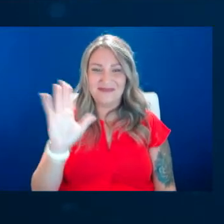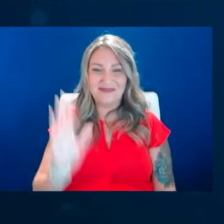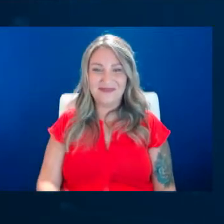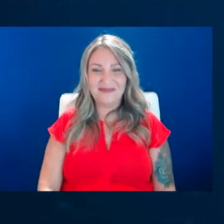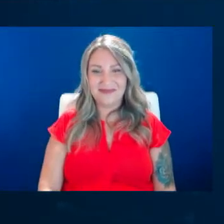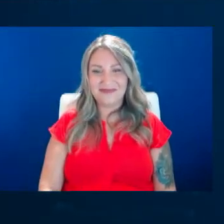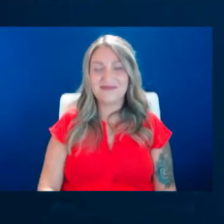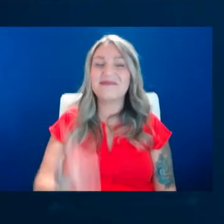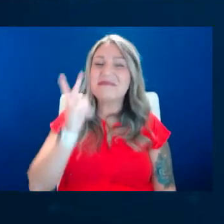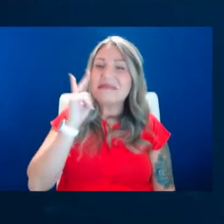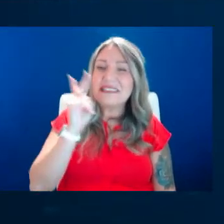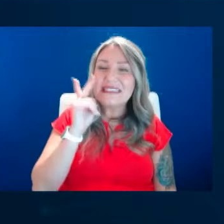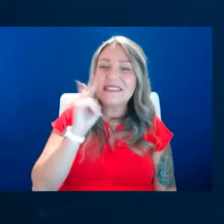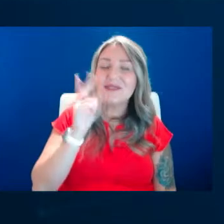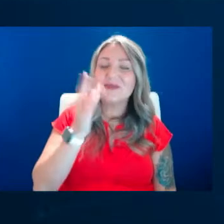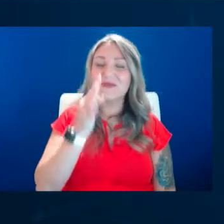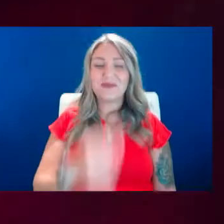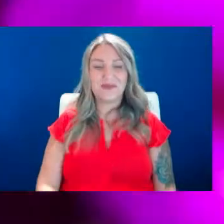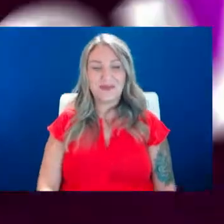See you soon.